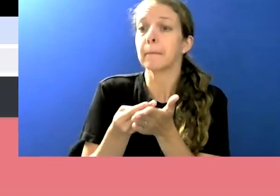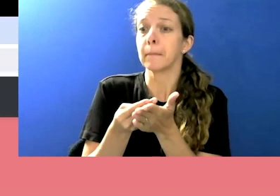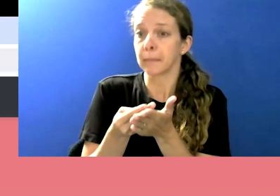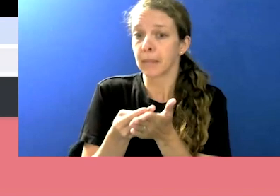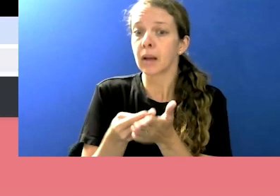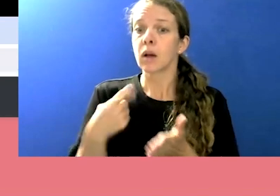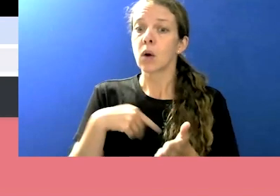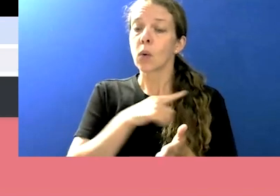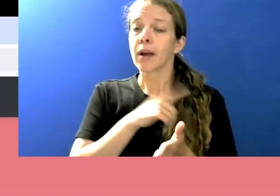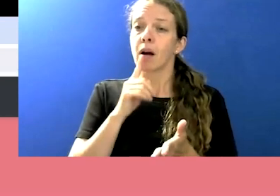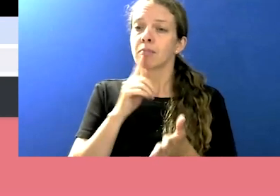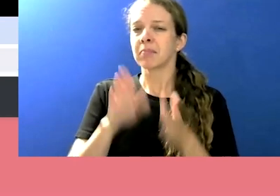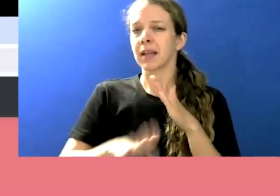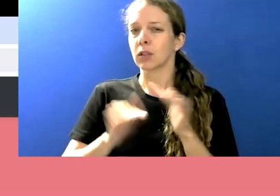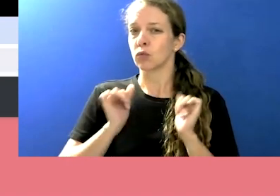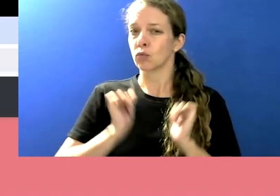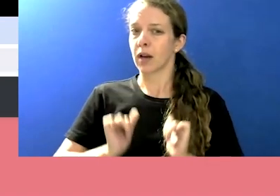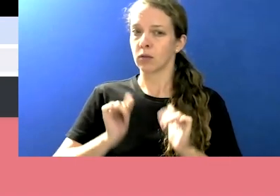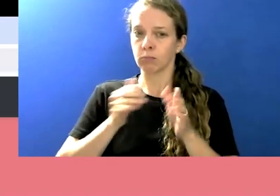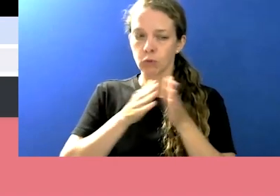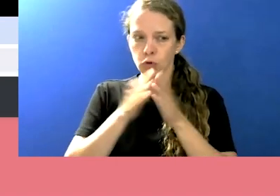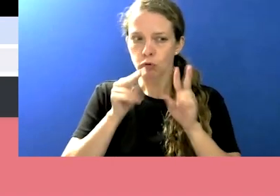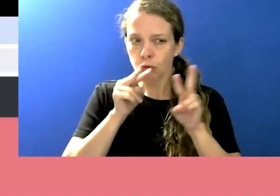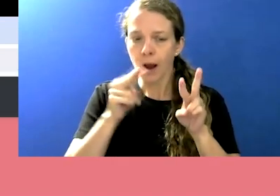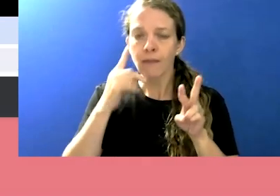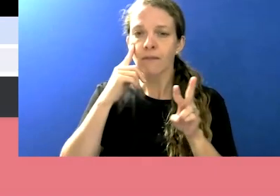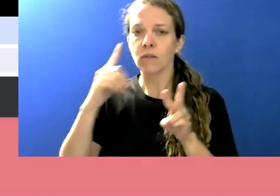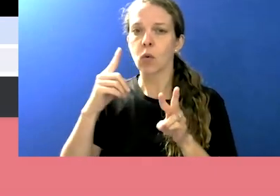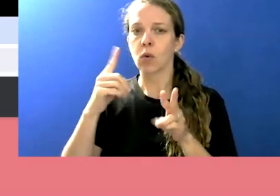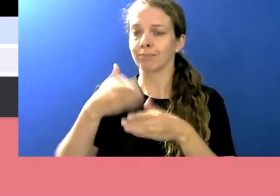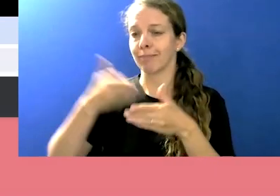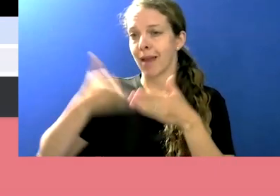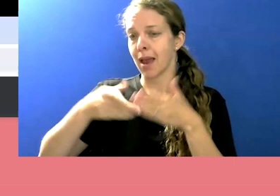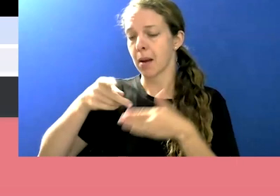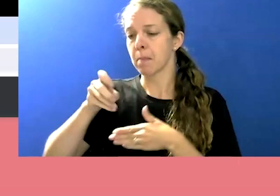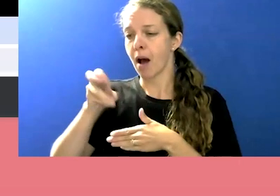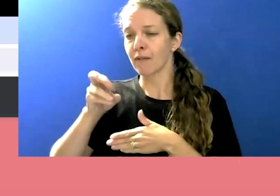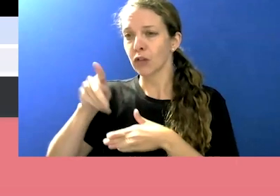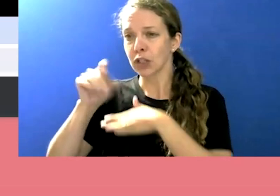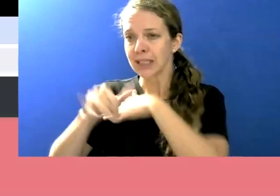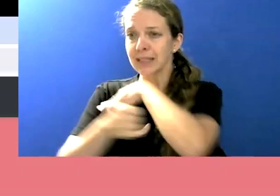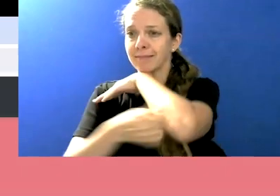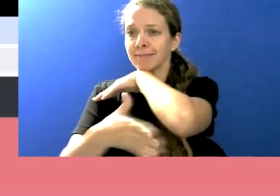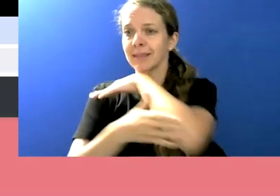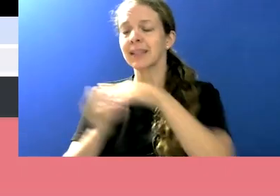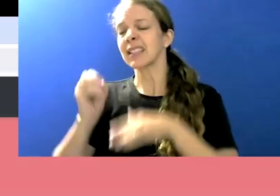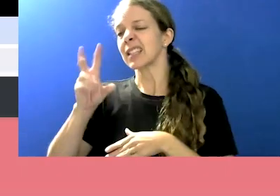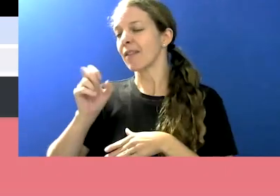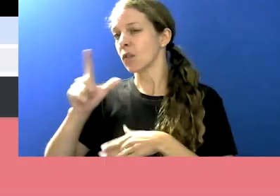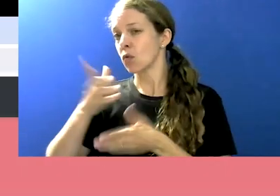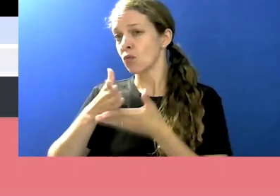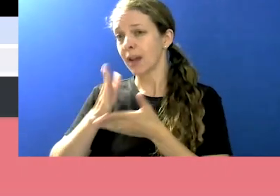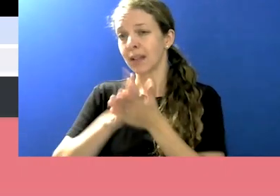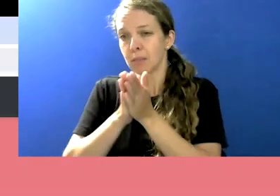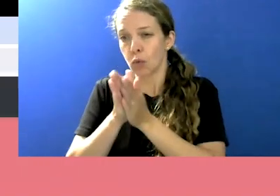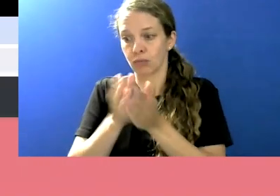We are essentially just trying to strive to end poverty within the civil rights. That was mainly the motive of creating the